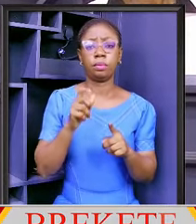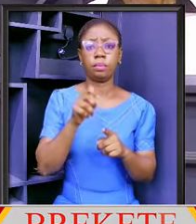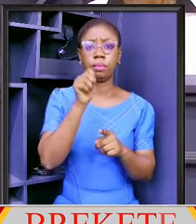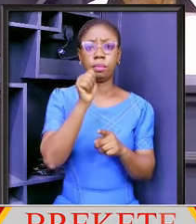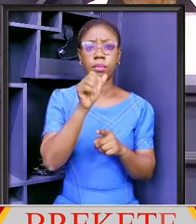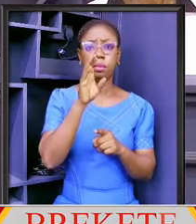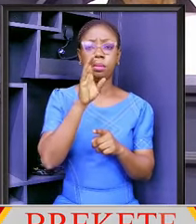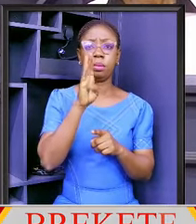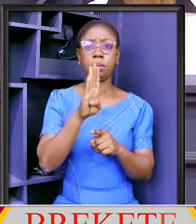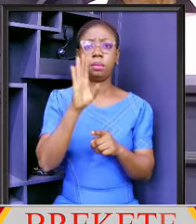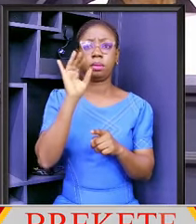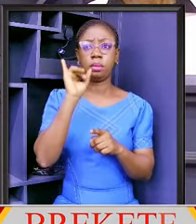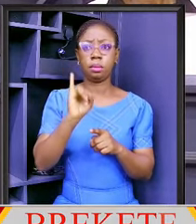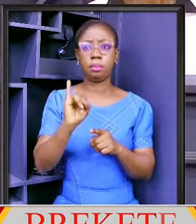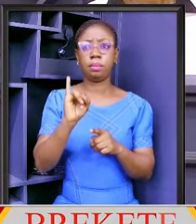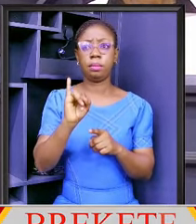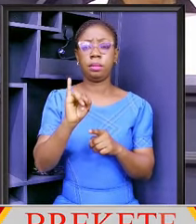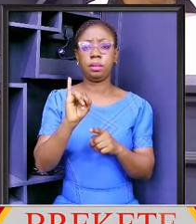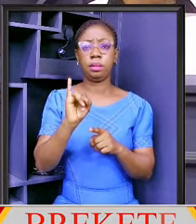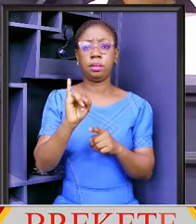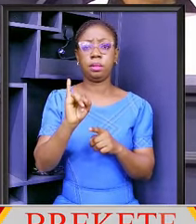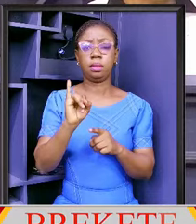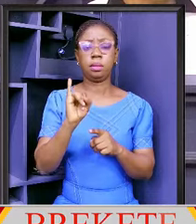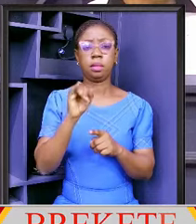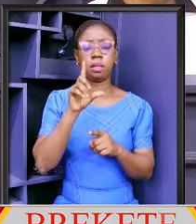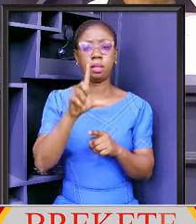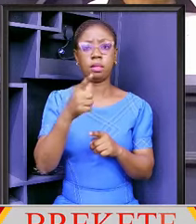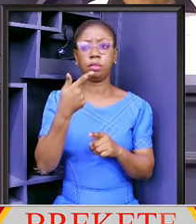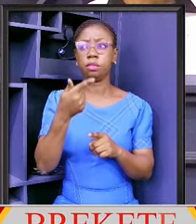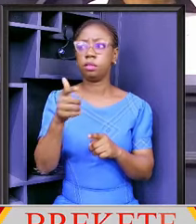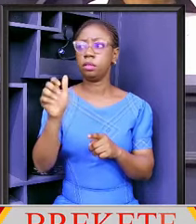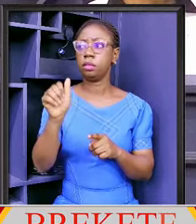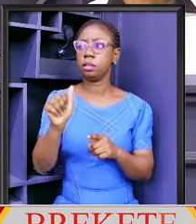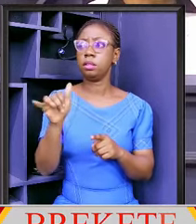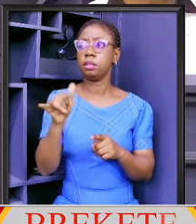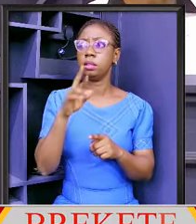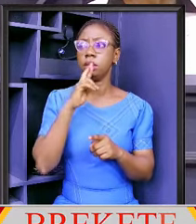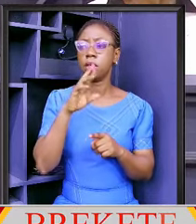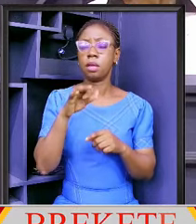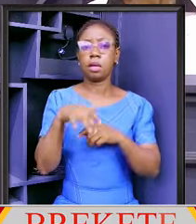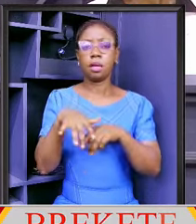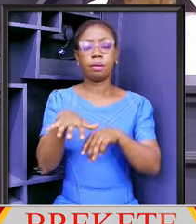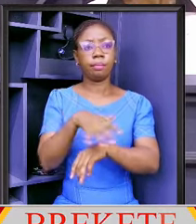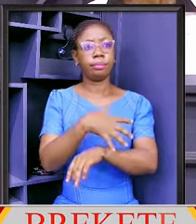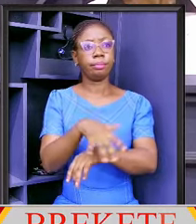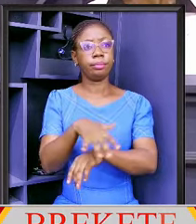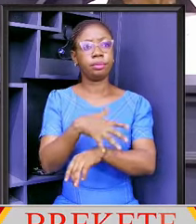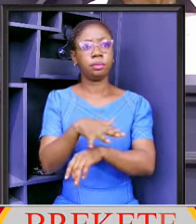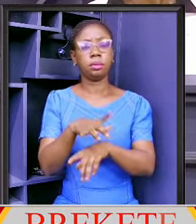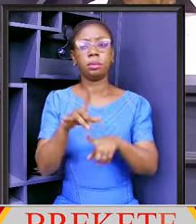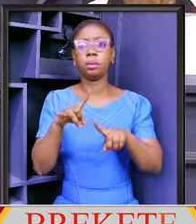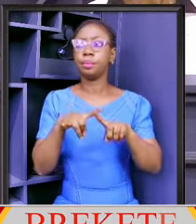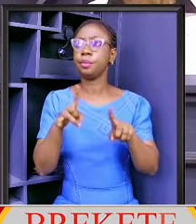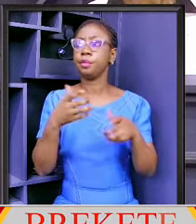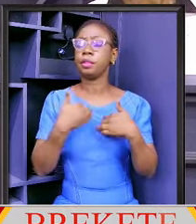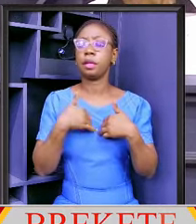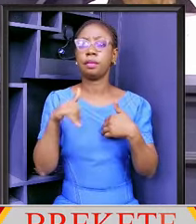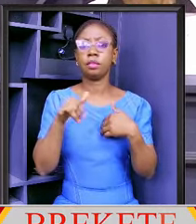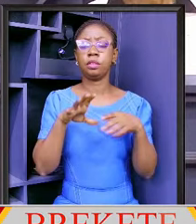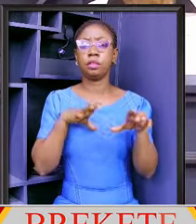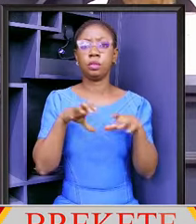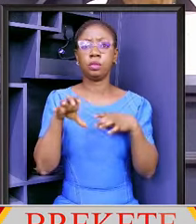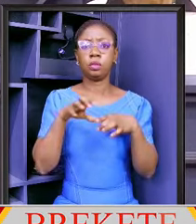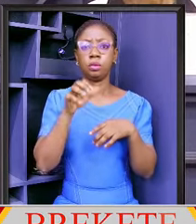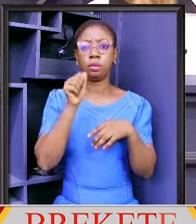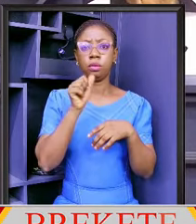local government between Ibom and Ebijakara. Then they outside. But they don't do affidavit.